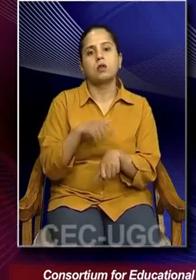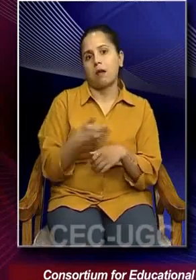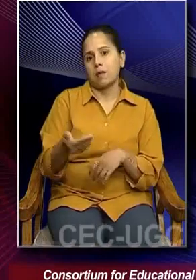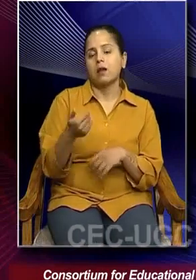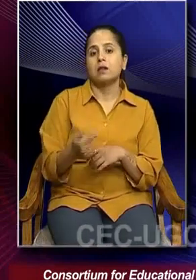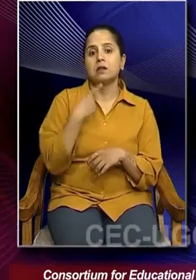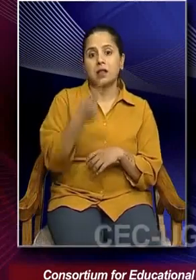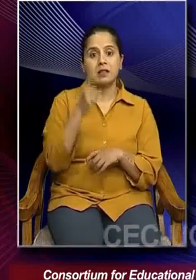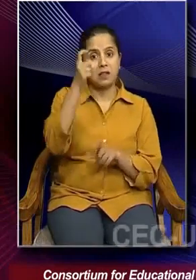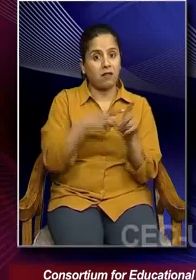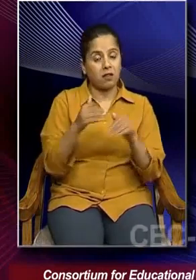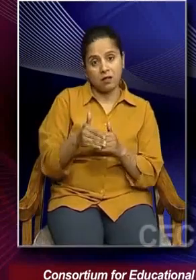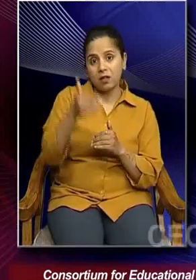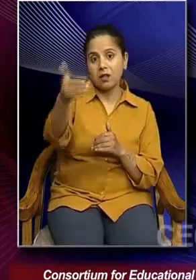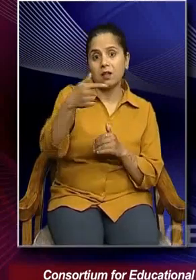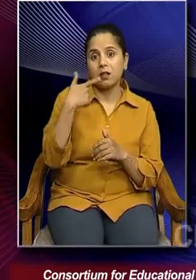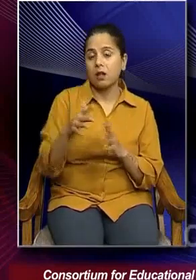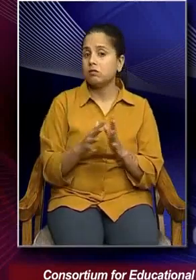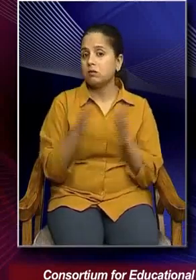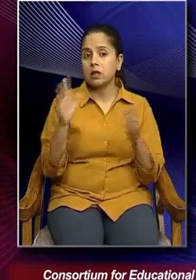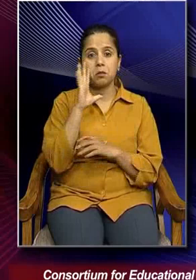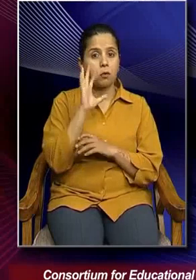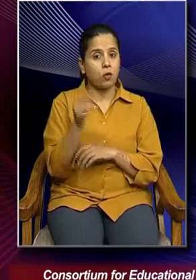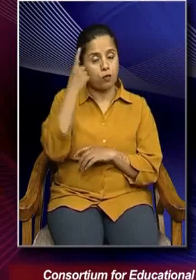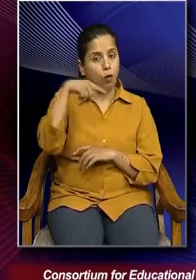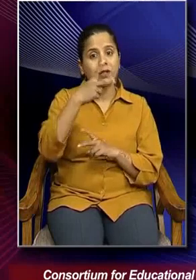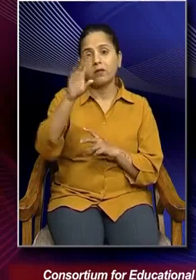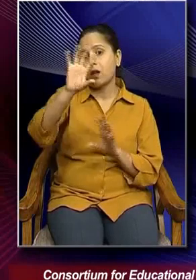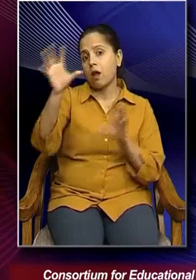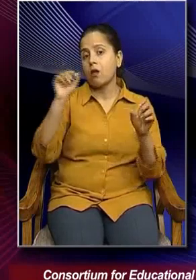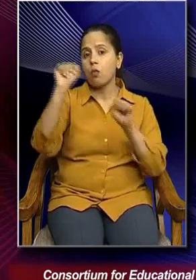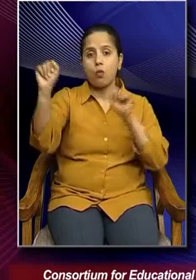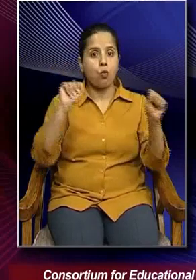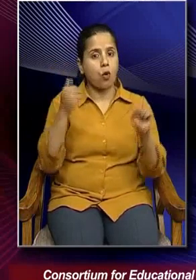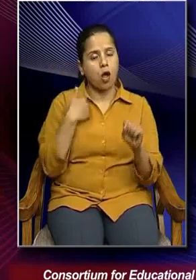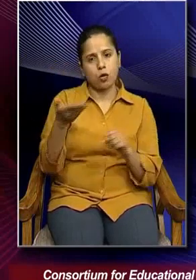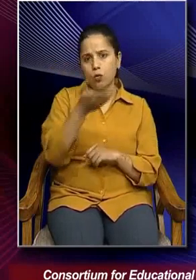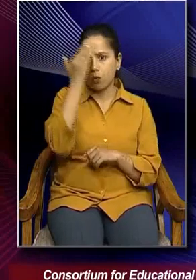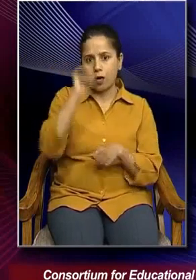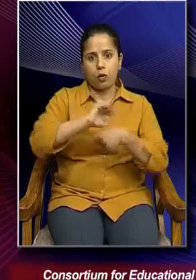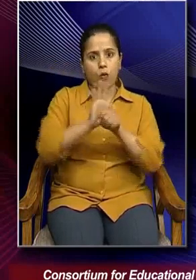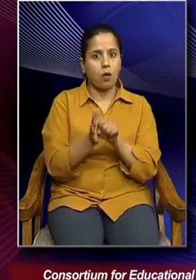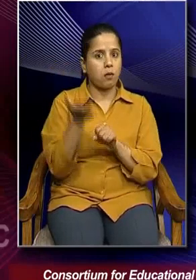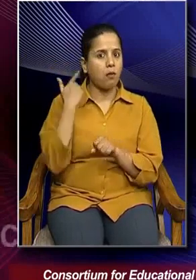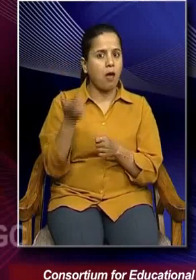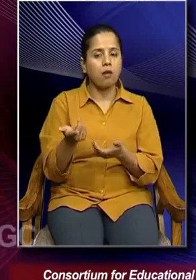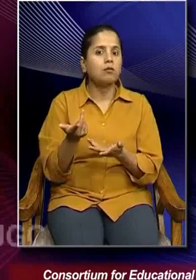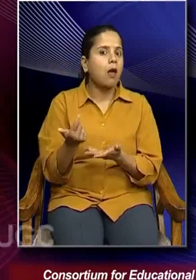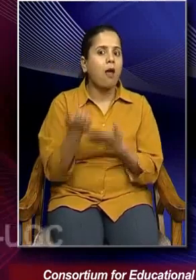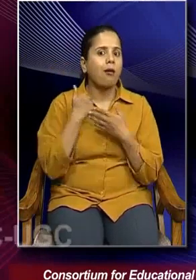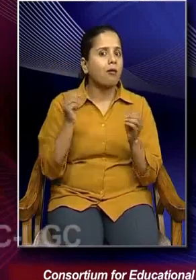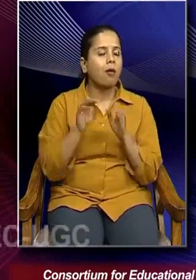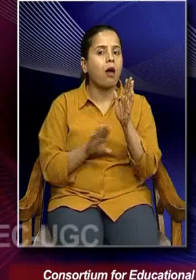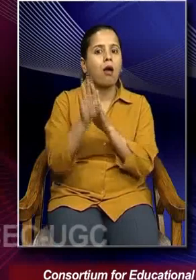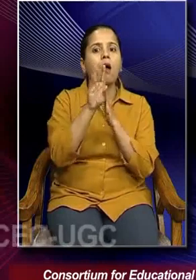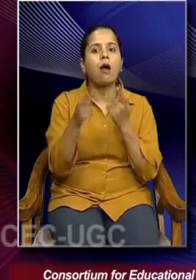the next 7 years, they are very highly critical for different countries. And even we know that COVID pandemic did not help the progress. In